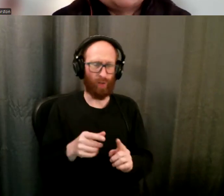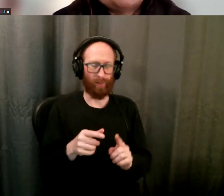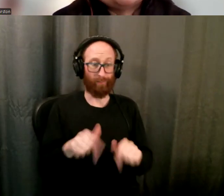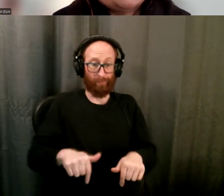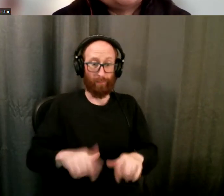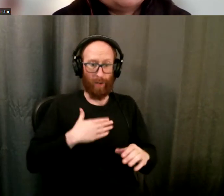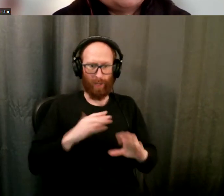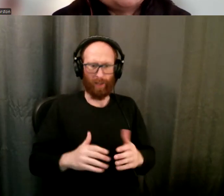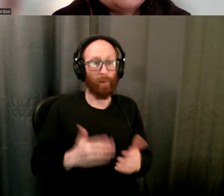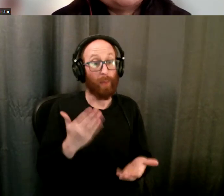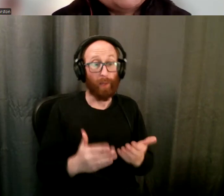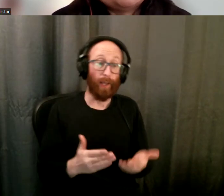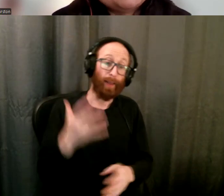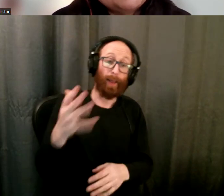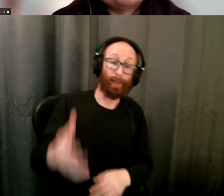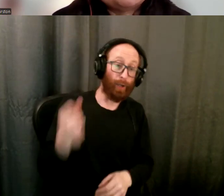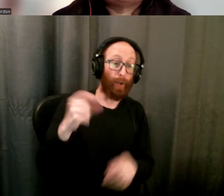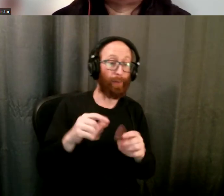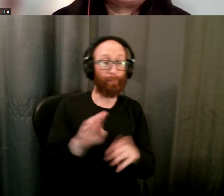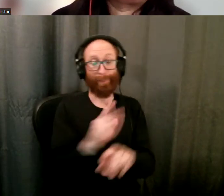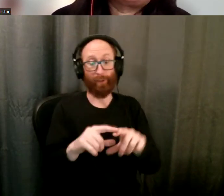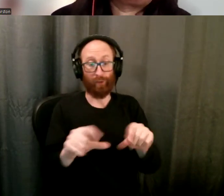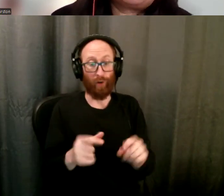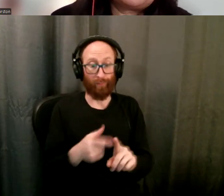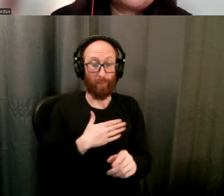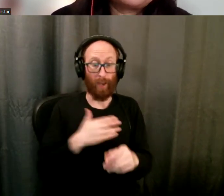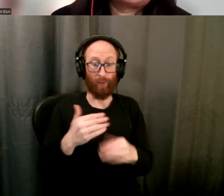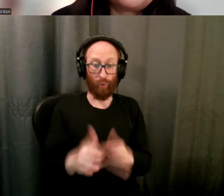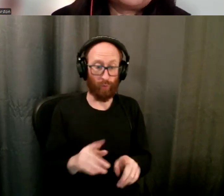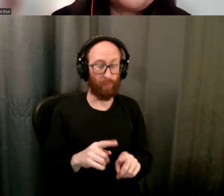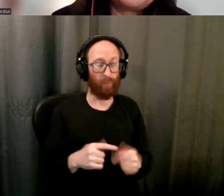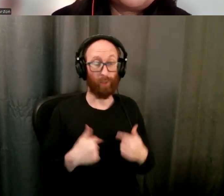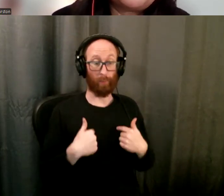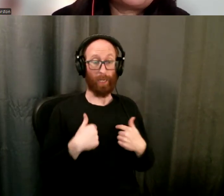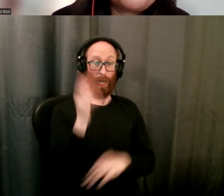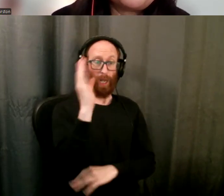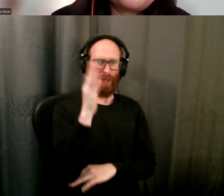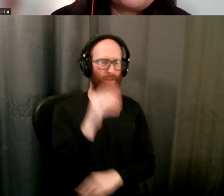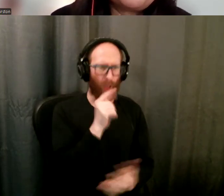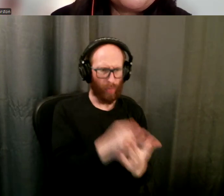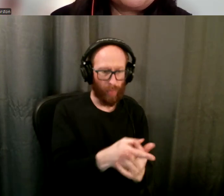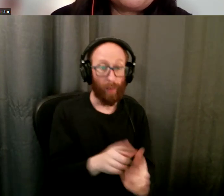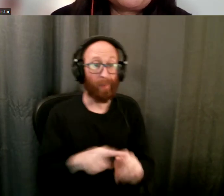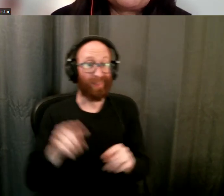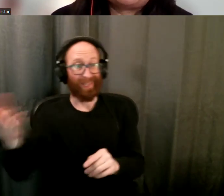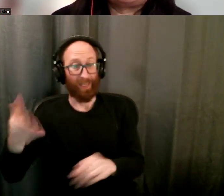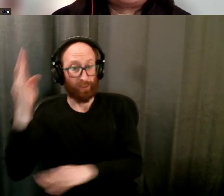they might not hear it from me. But maybe they really can hear it from my guest speaker. Maybe they couldn't really hear it from my guest